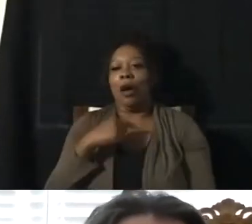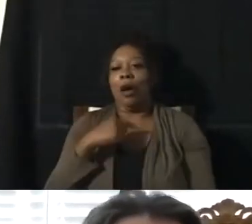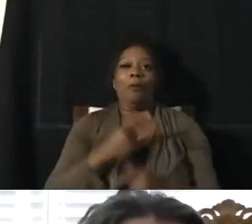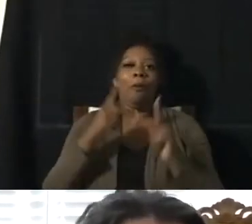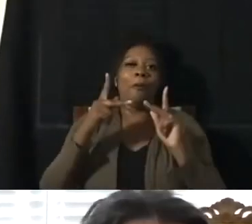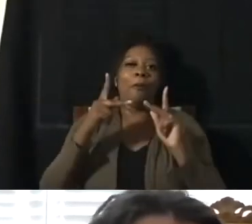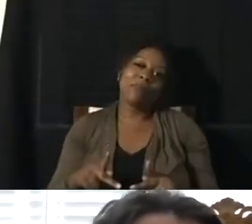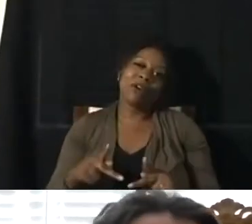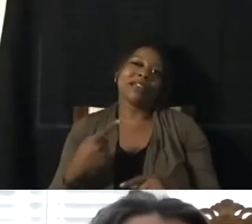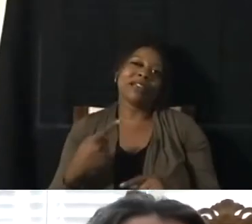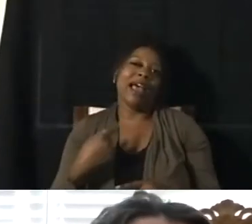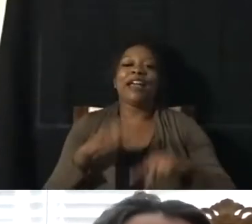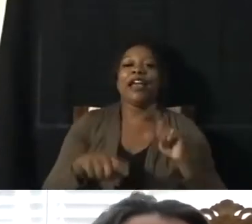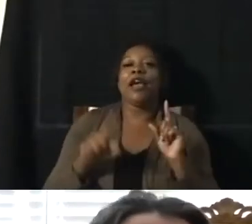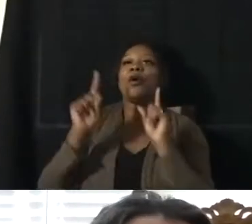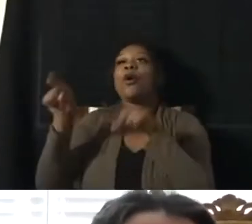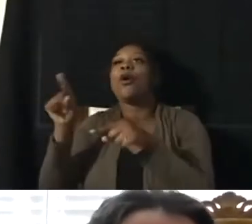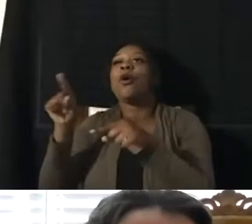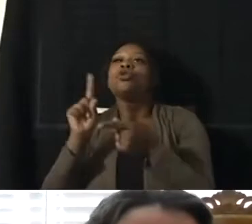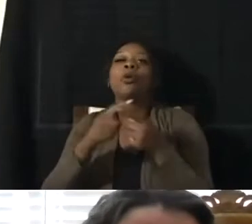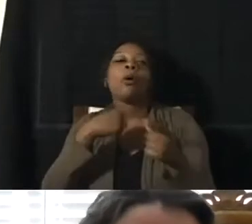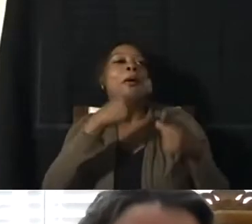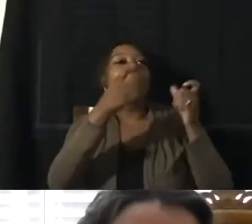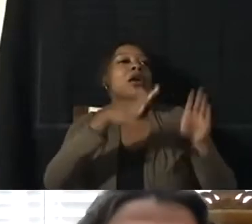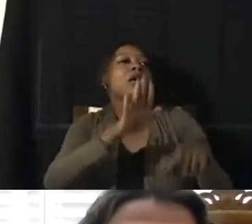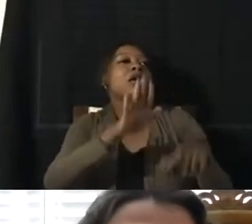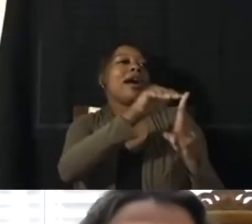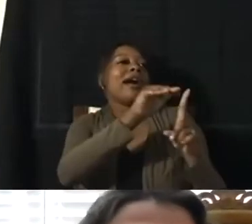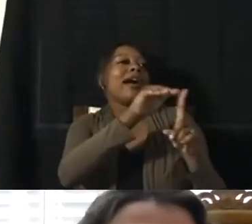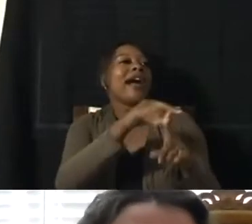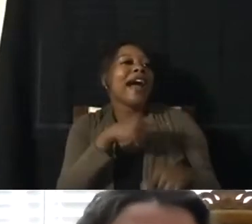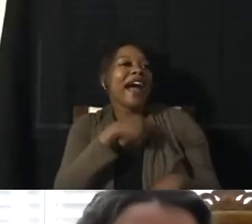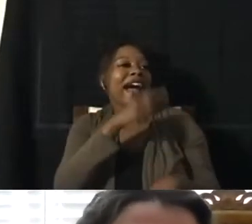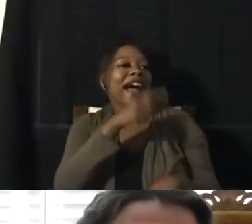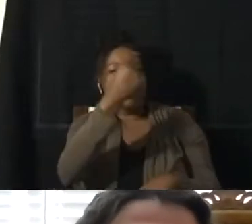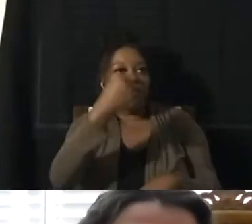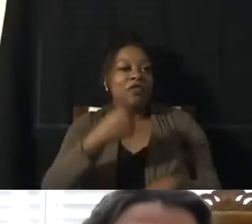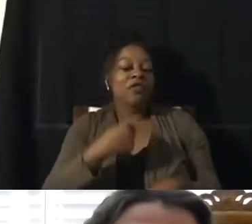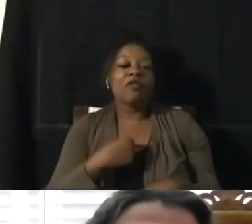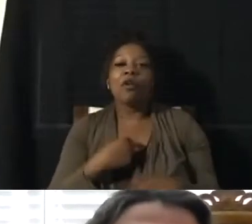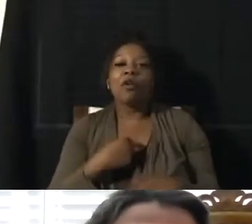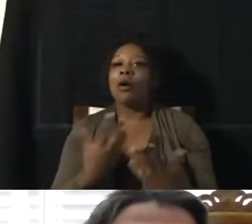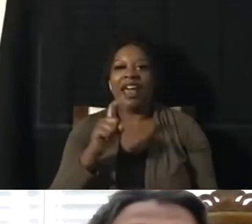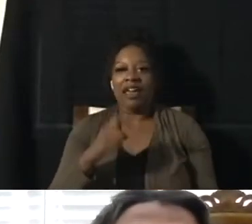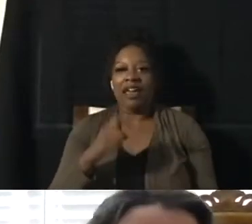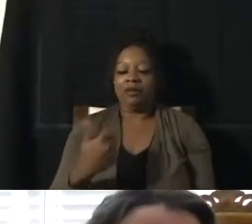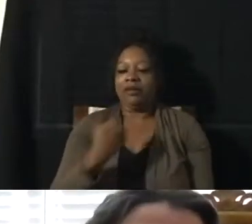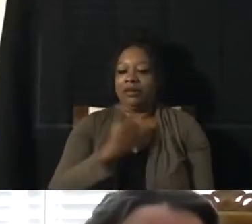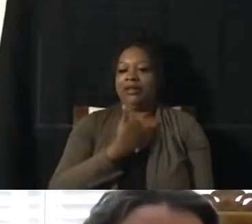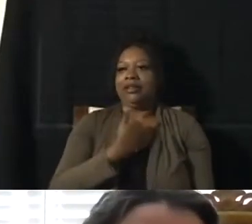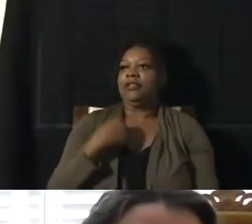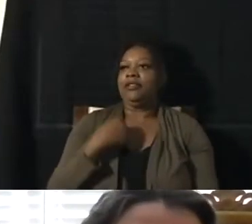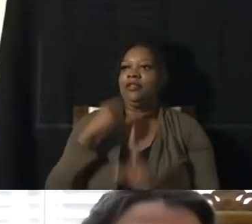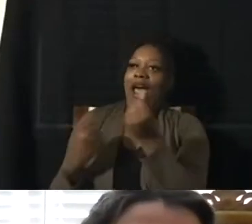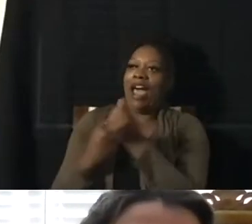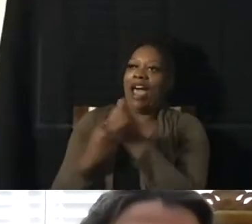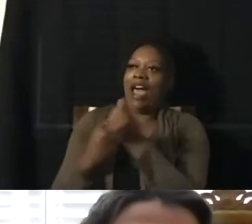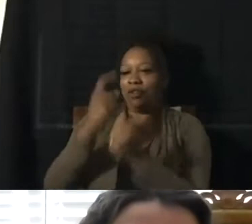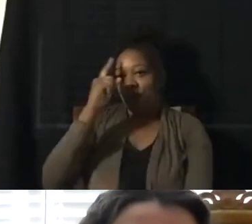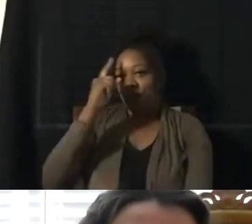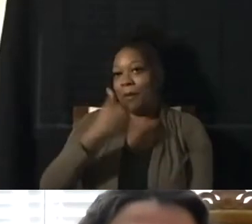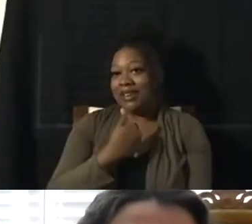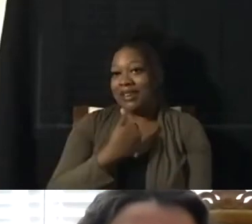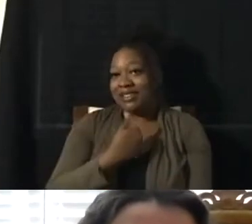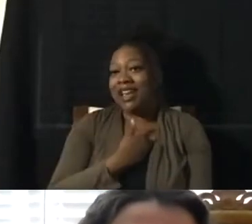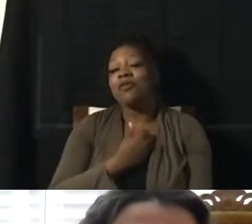editor or a manager and be like, hey, I need this accommodation. You have to be your own advocate. And that's probably where most of my